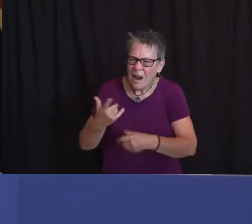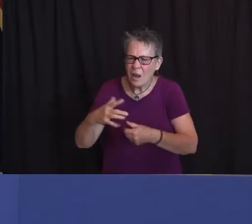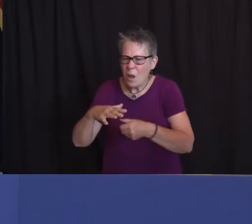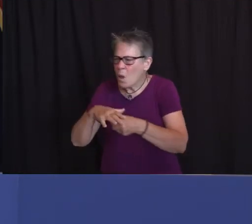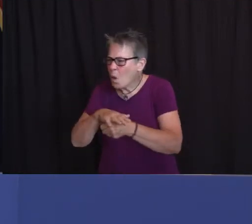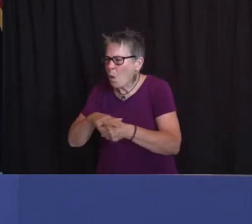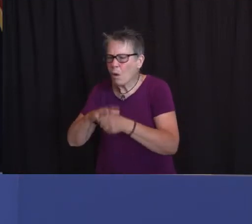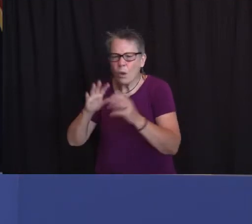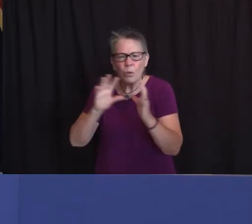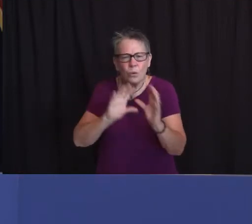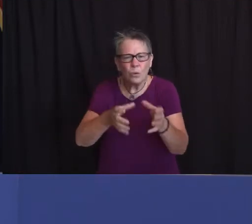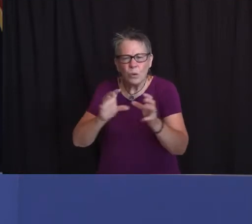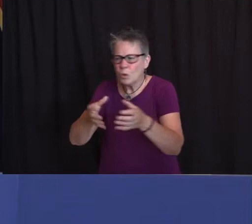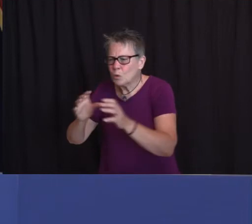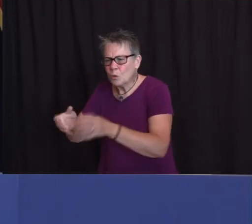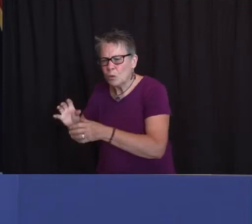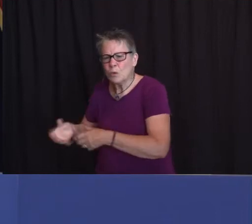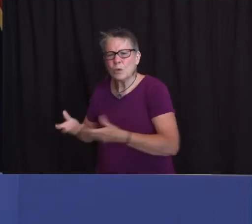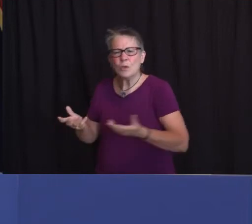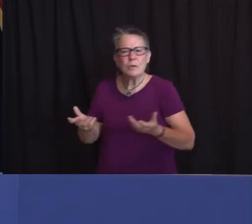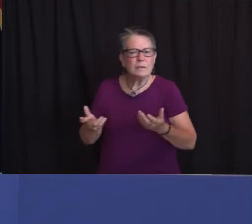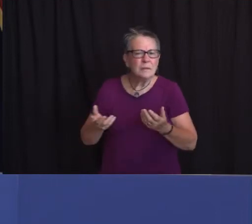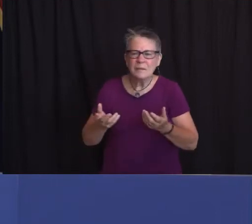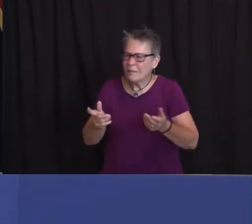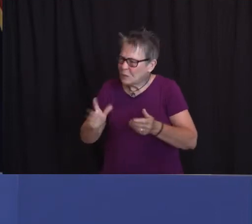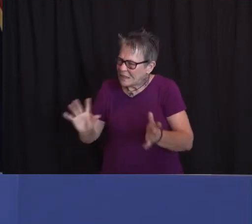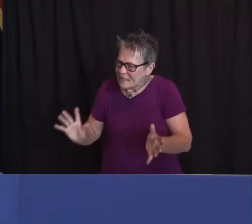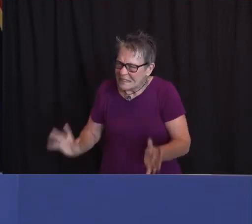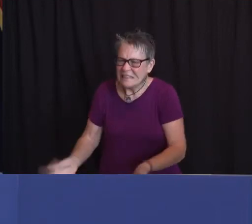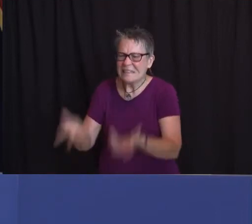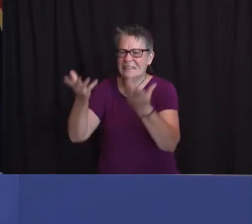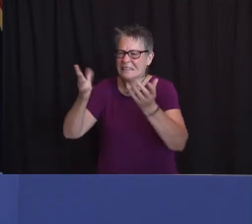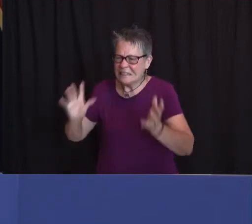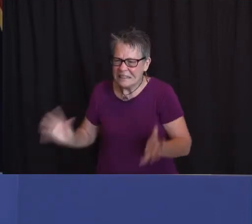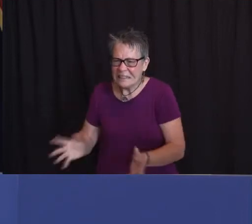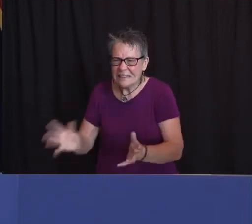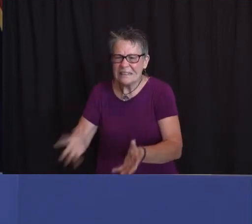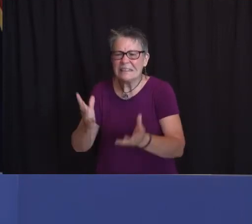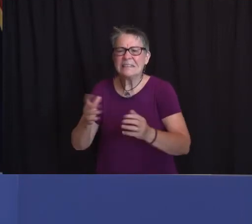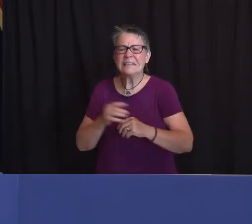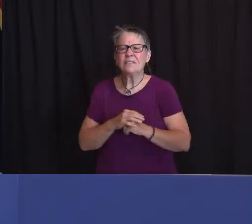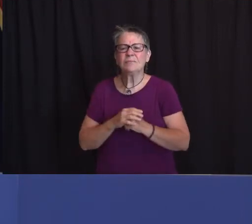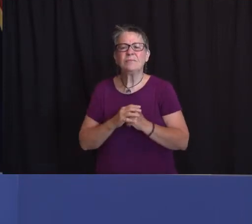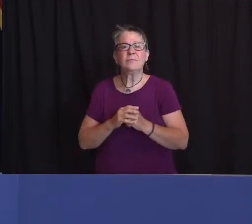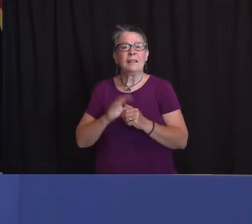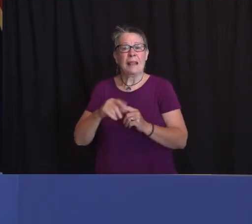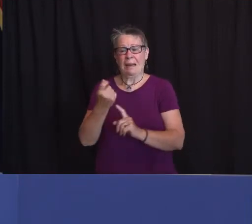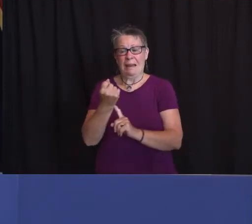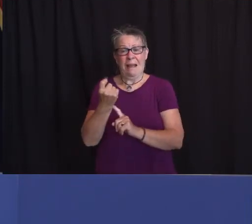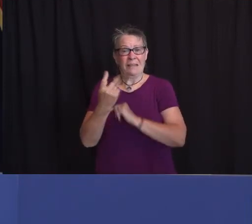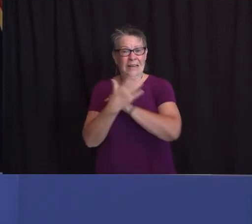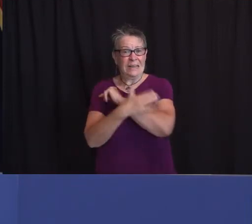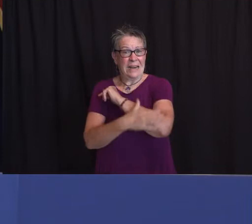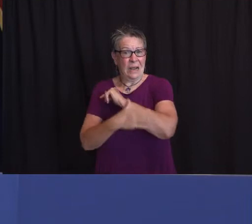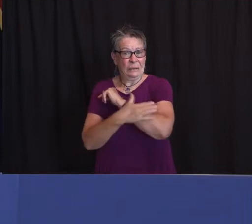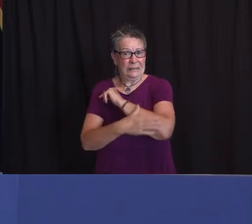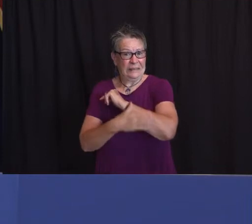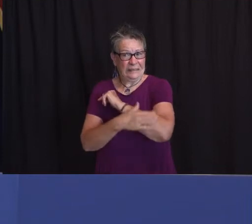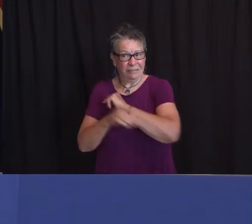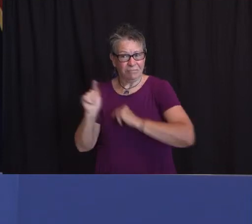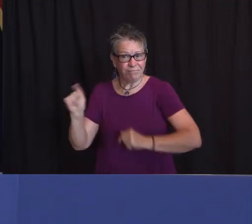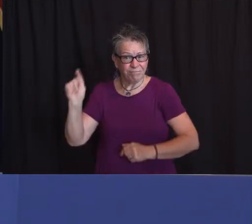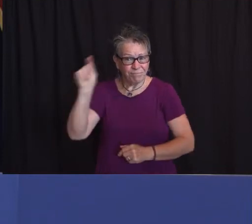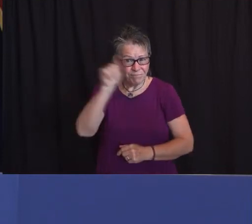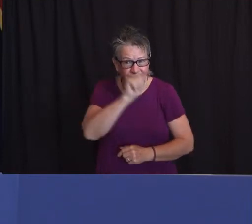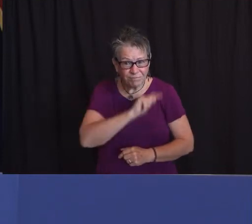in municipalities right now in 11 counties: Bergen, Burlington, Camden, Essex, Hudson,